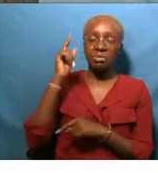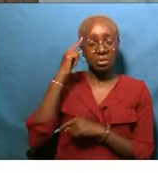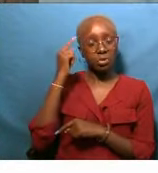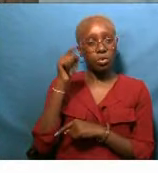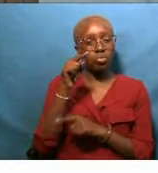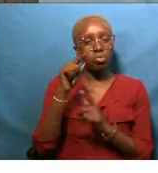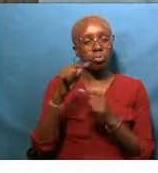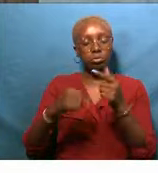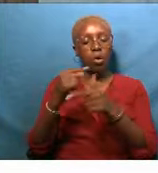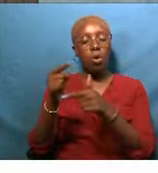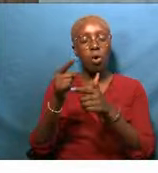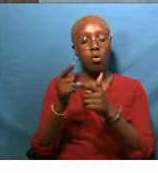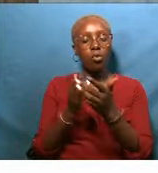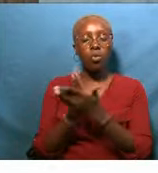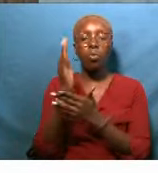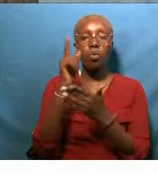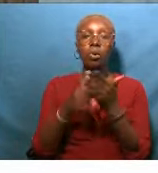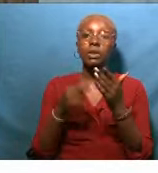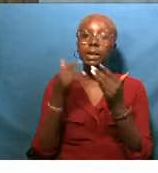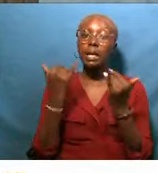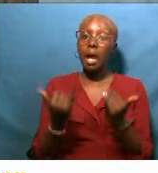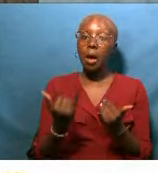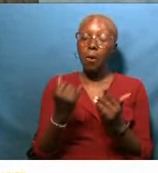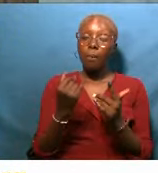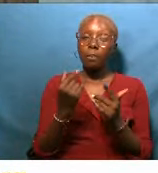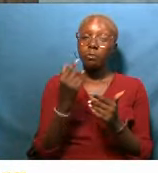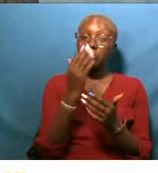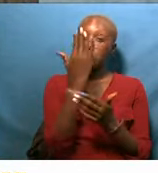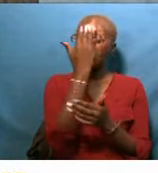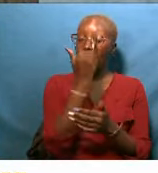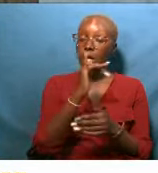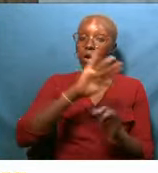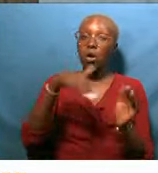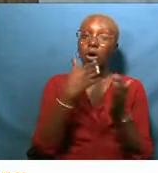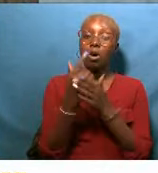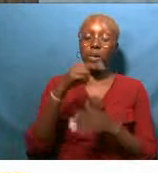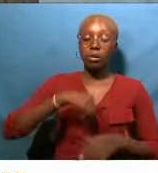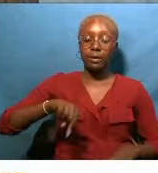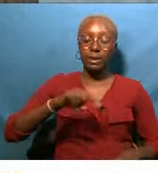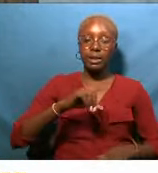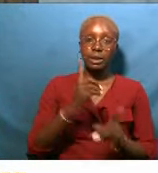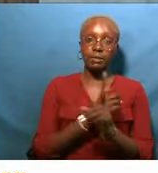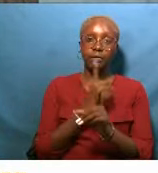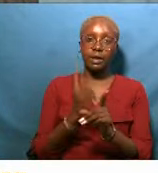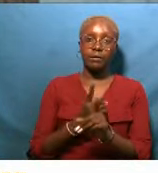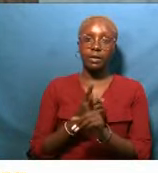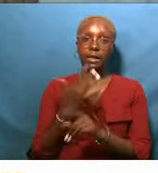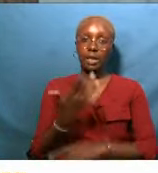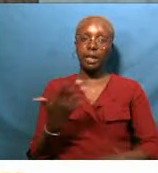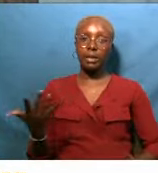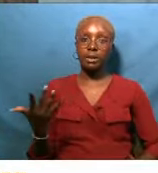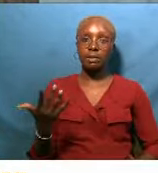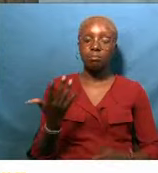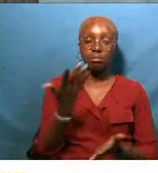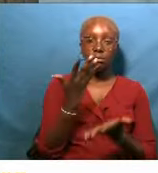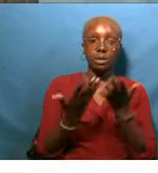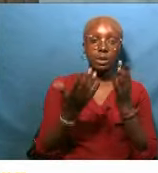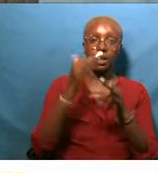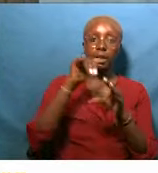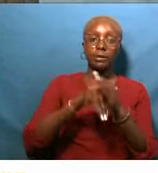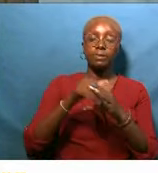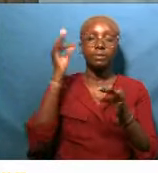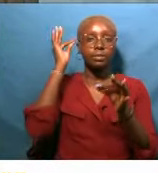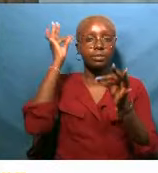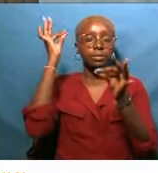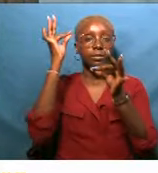moment. But all of us are not in the same space. We could be different spaces, both in faith, but